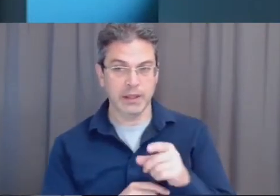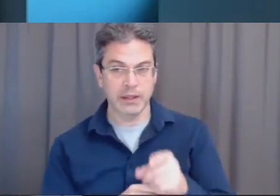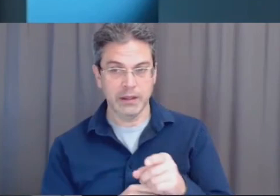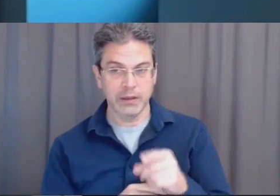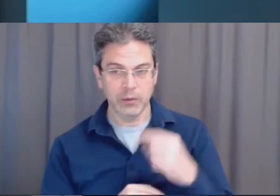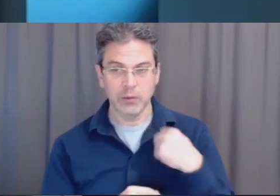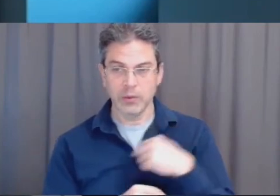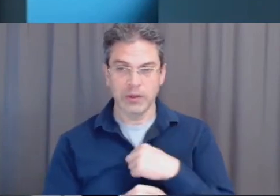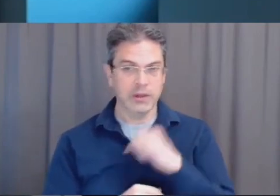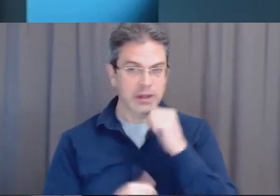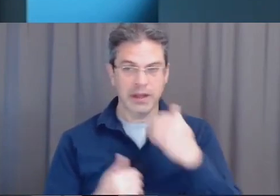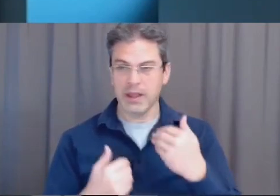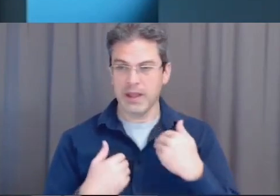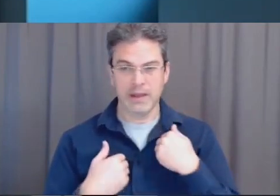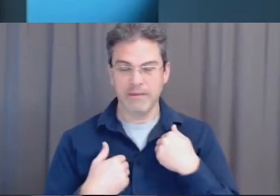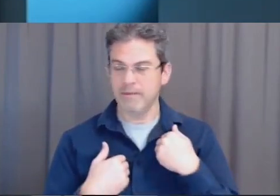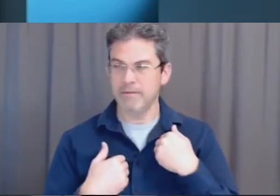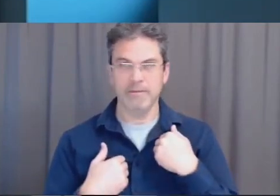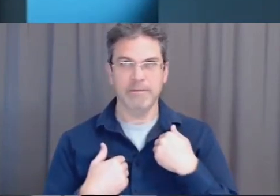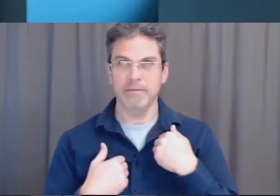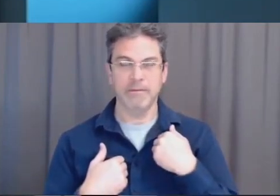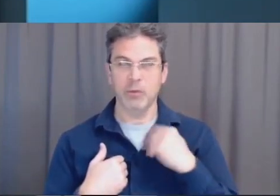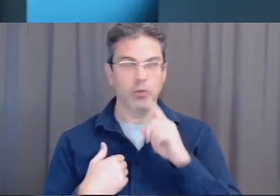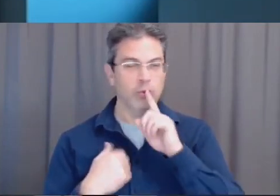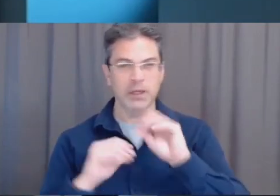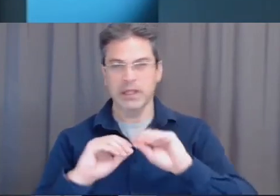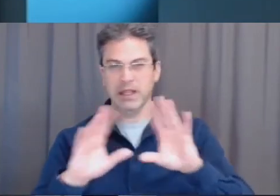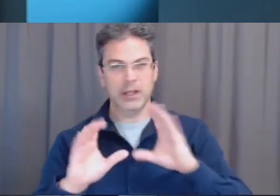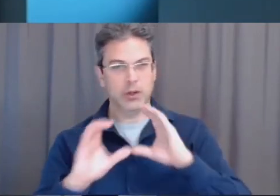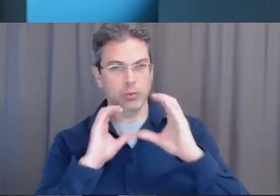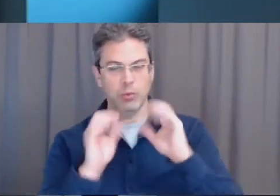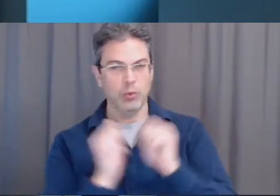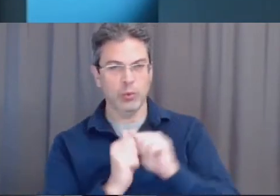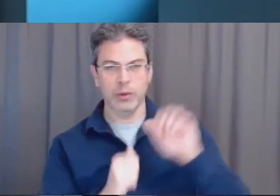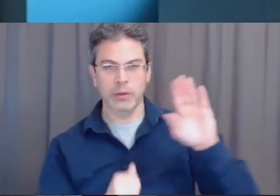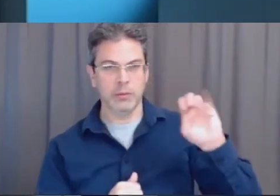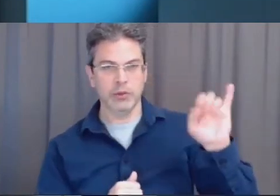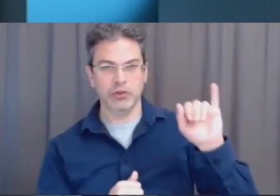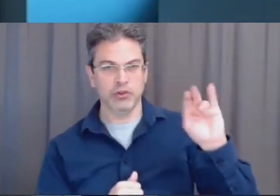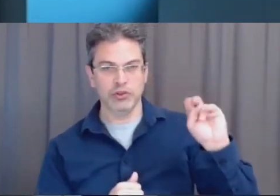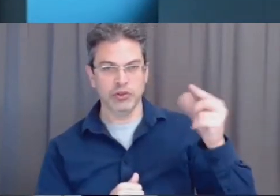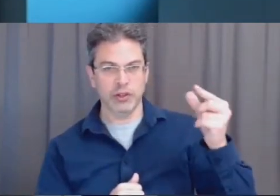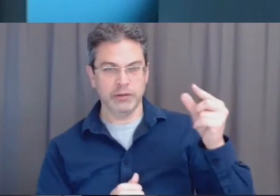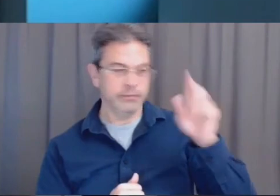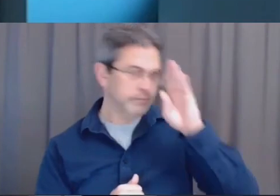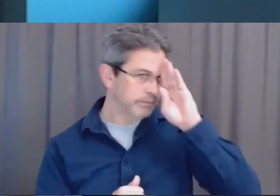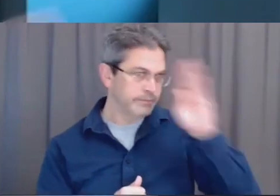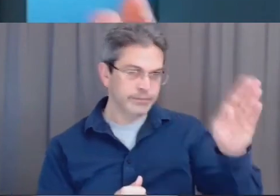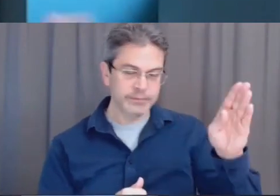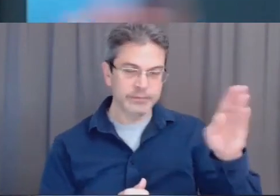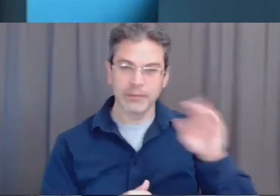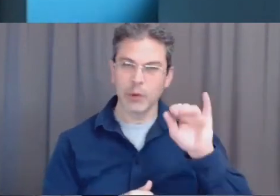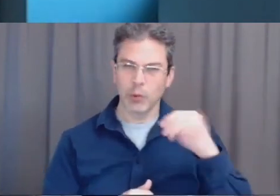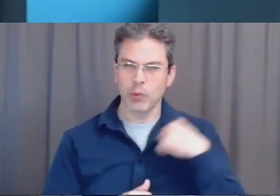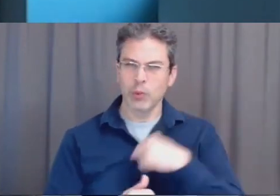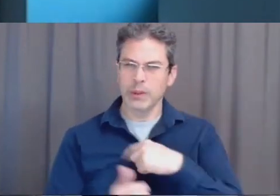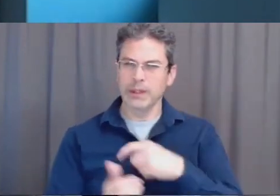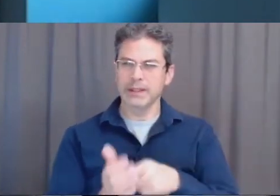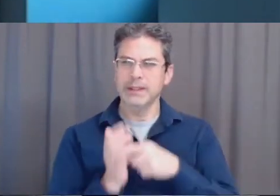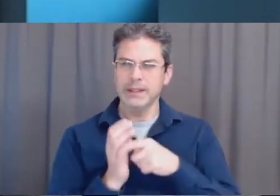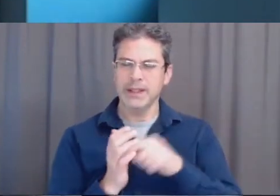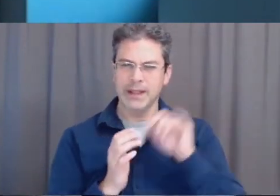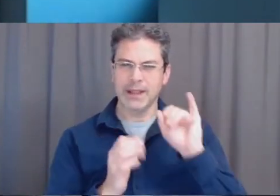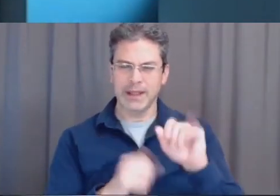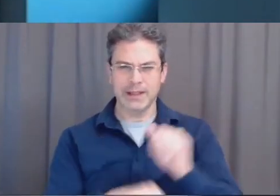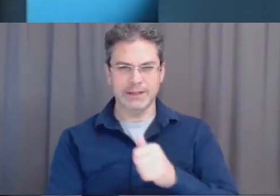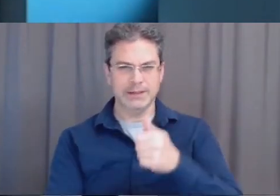have communicated that really clearly to Beijing. And we need that clarity as the basis for an agreement